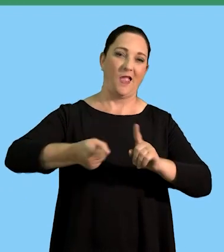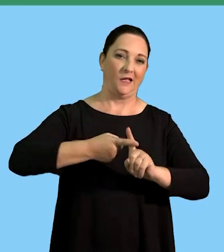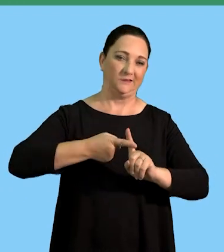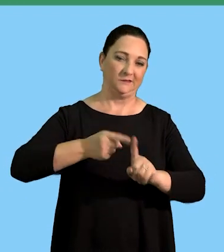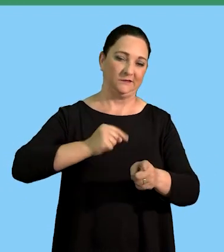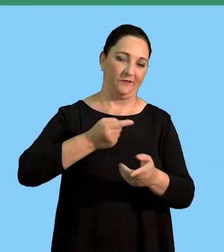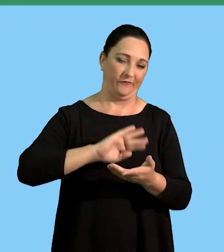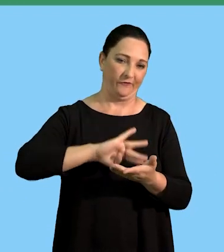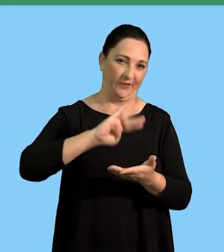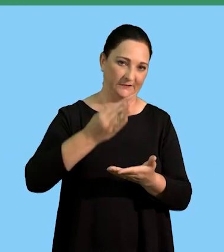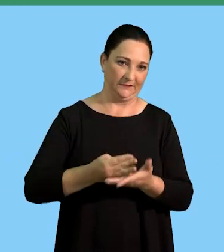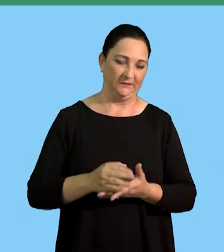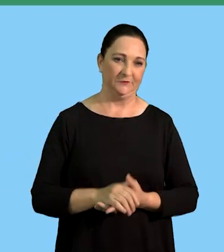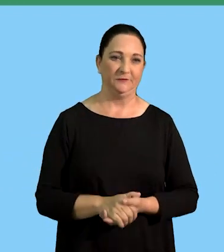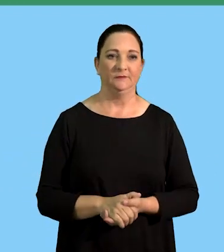accident